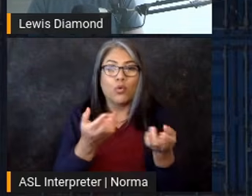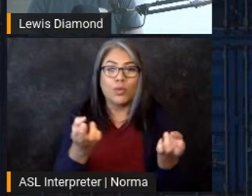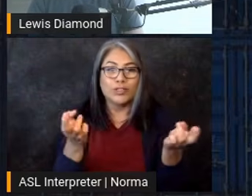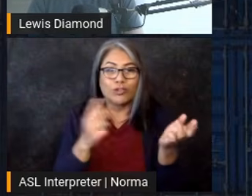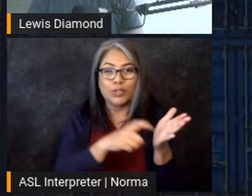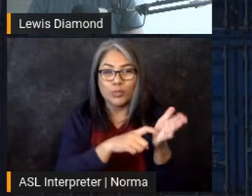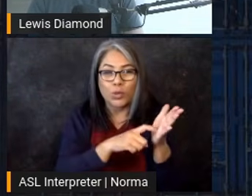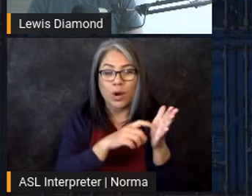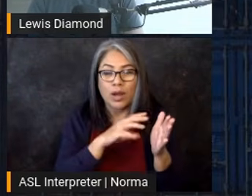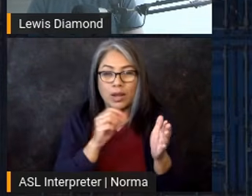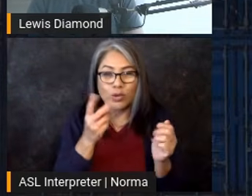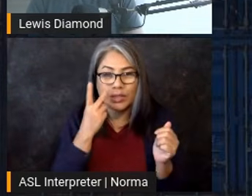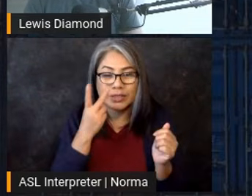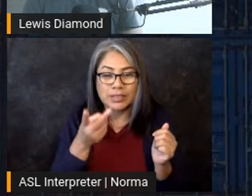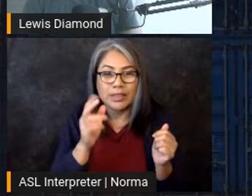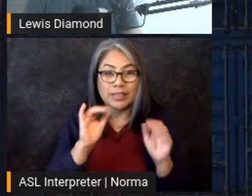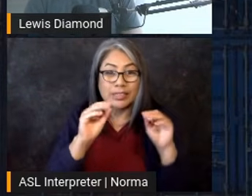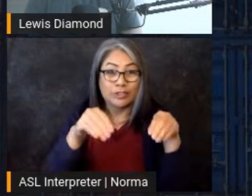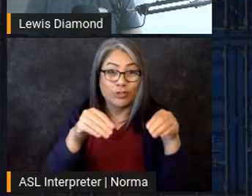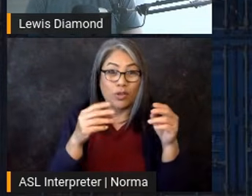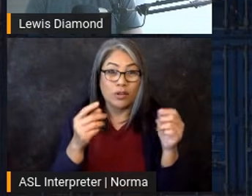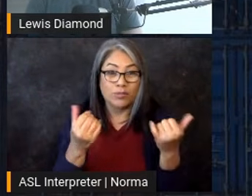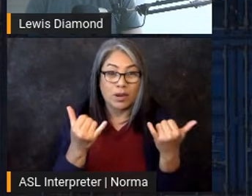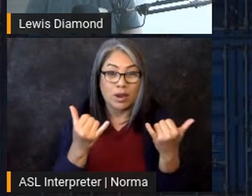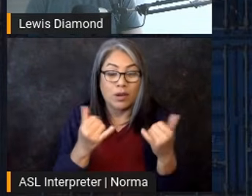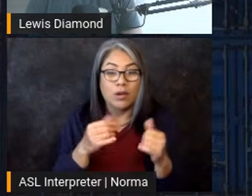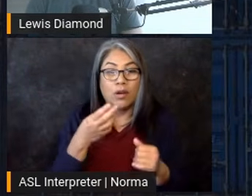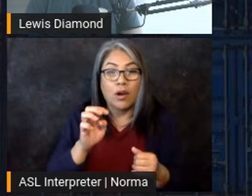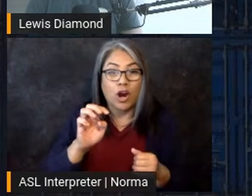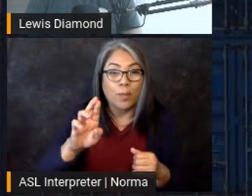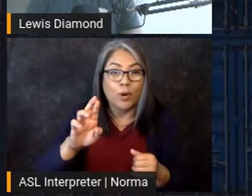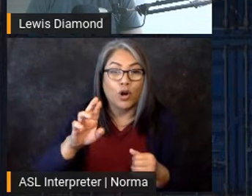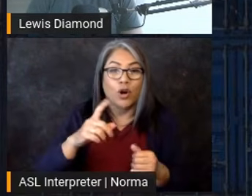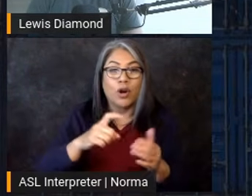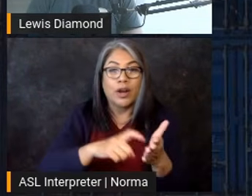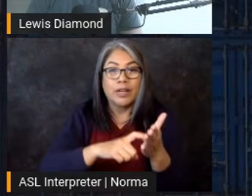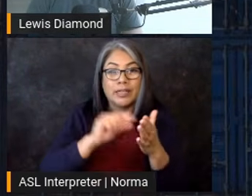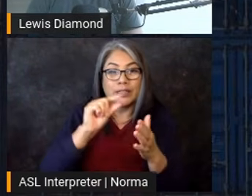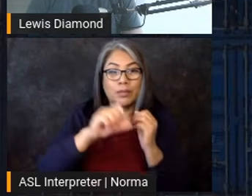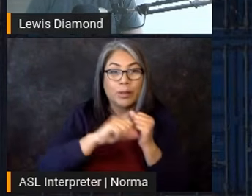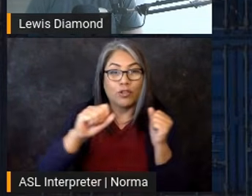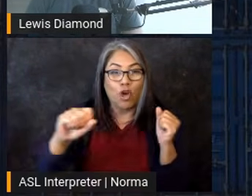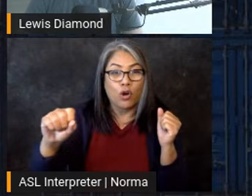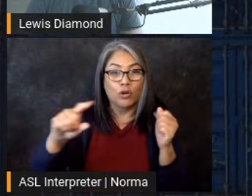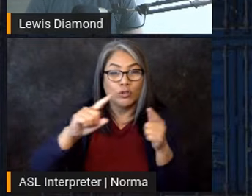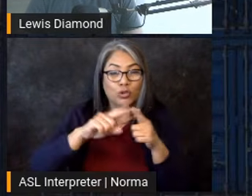this is installing right now. Harbor takes a bit longer to deploy.